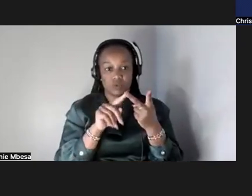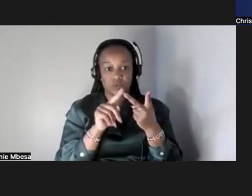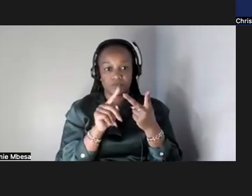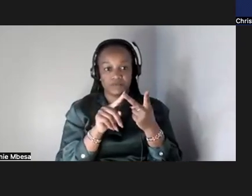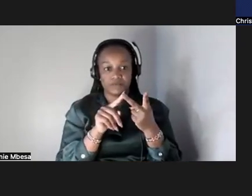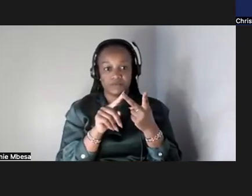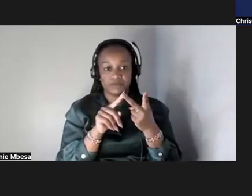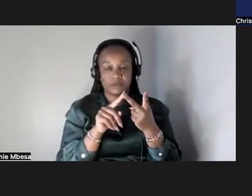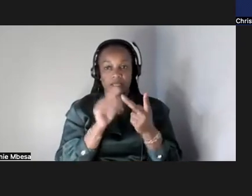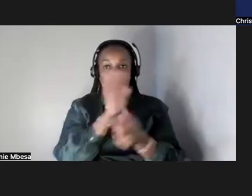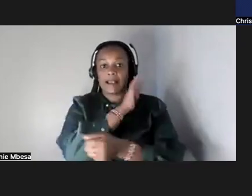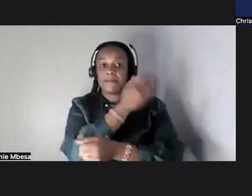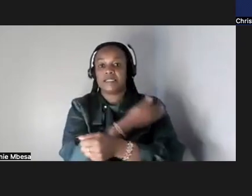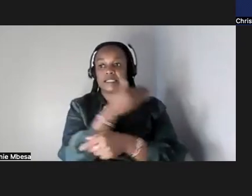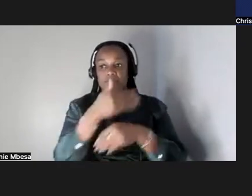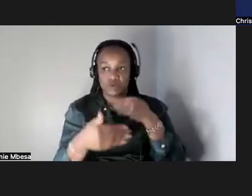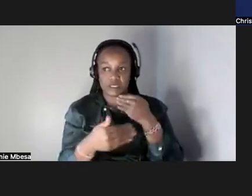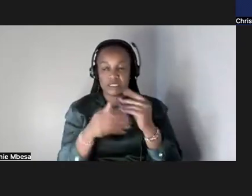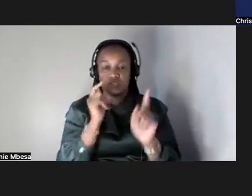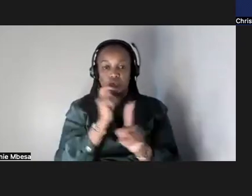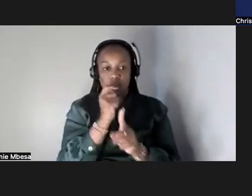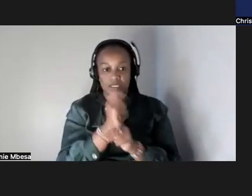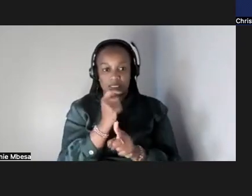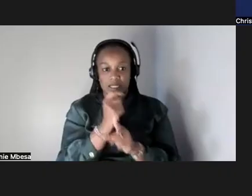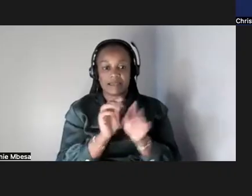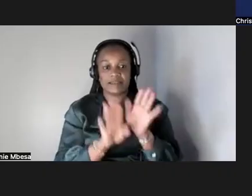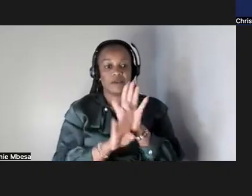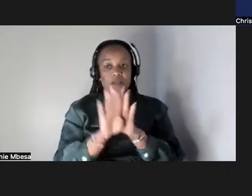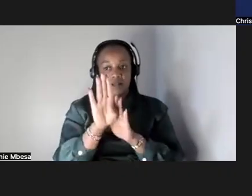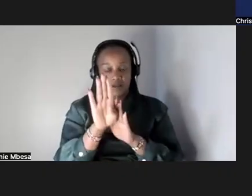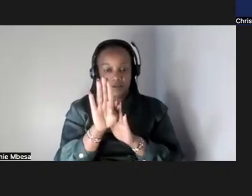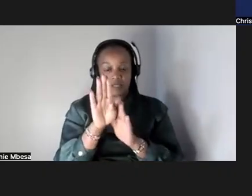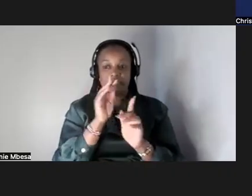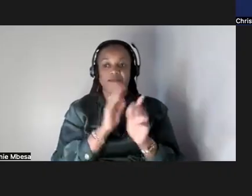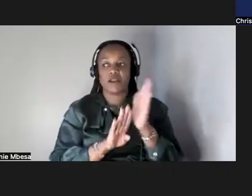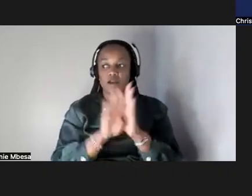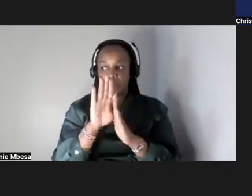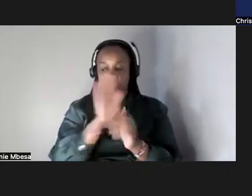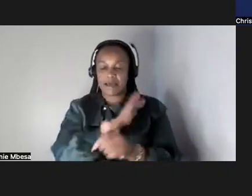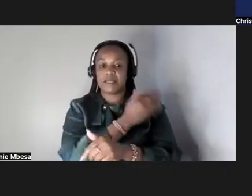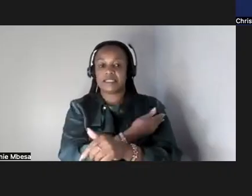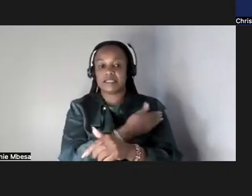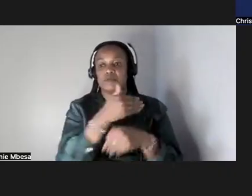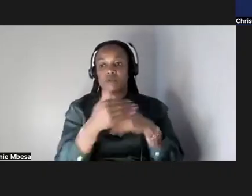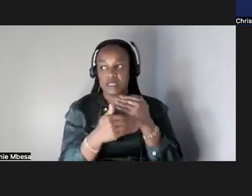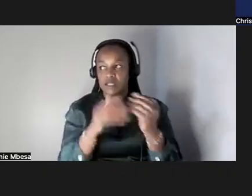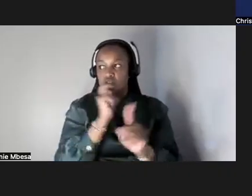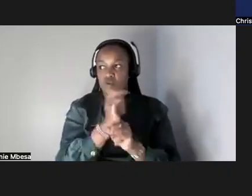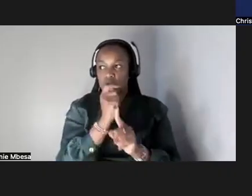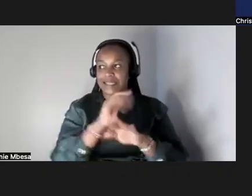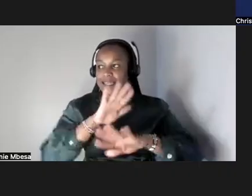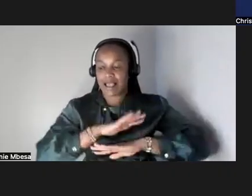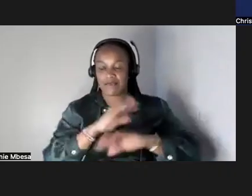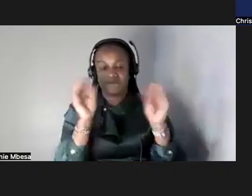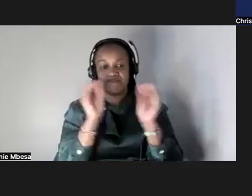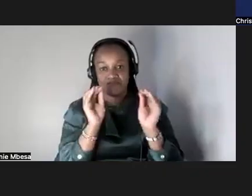capacity building tools. Developing capacity building tools is not enough. You need to go a step further